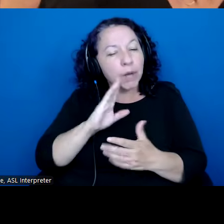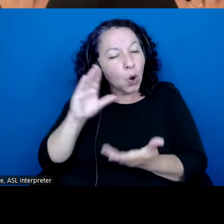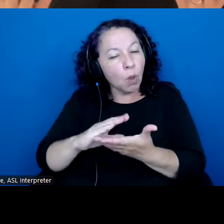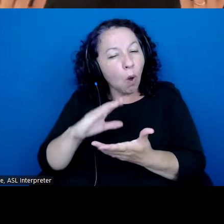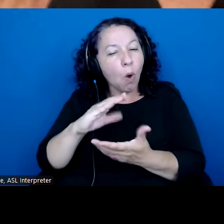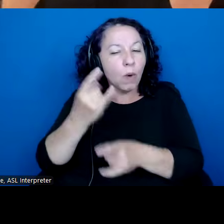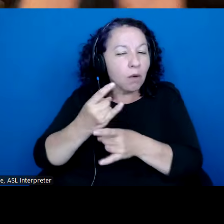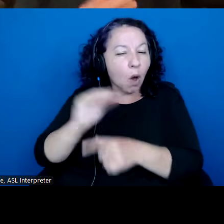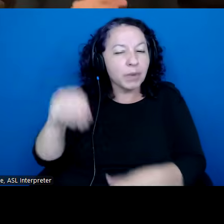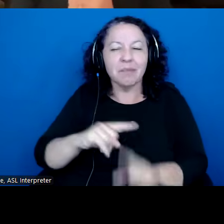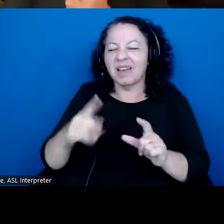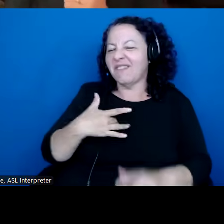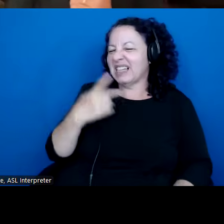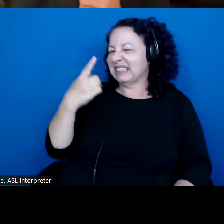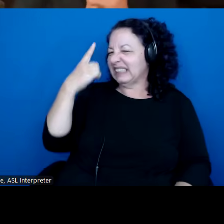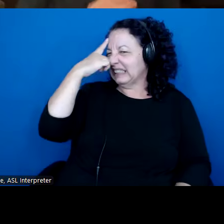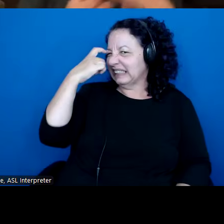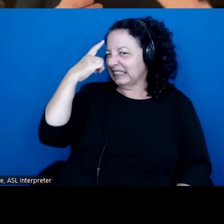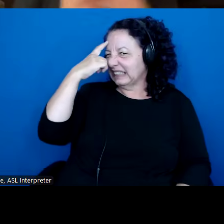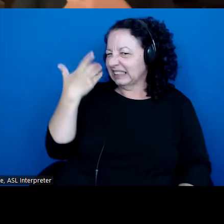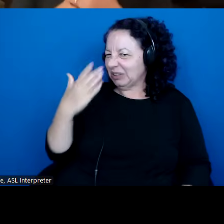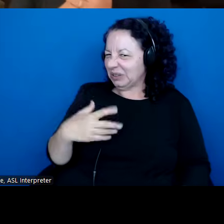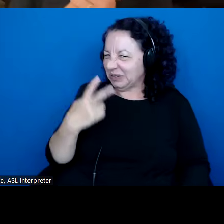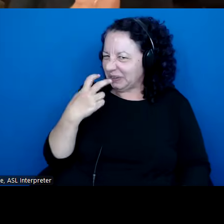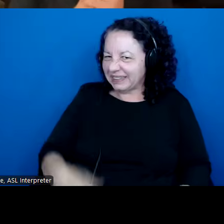but I'm skeptical that all of it would have been. All